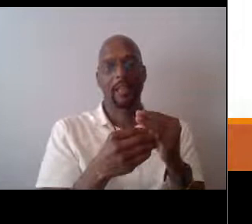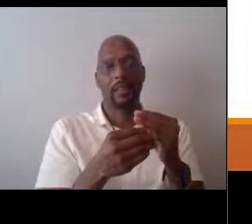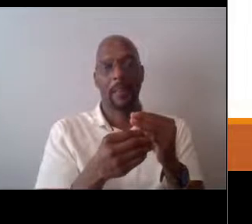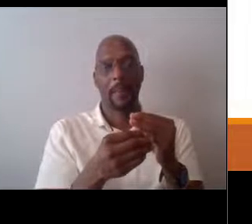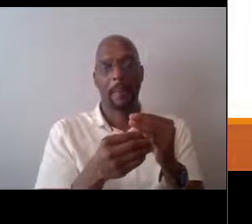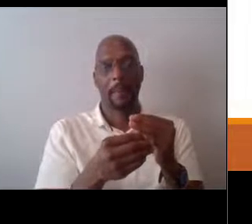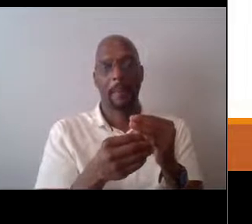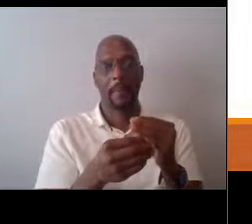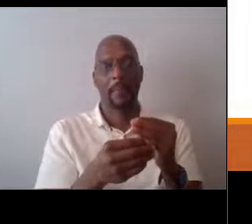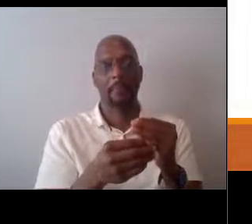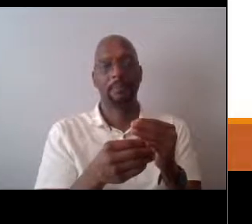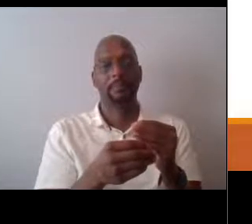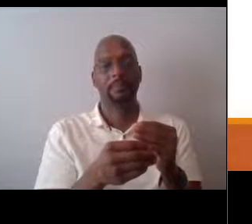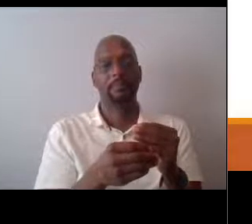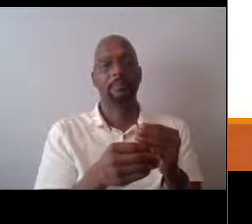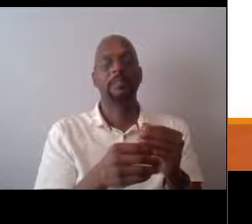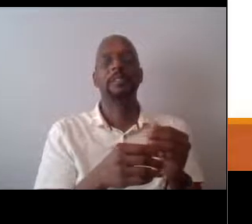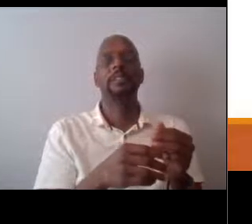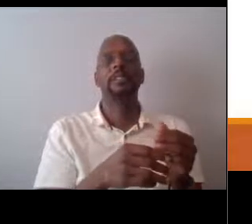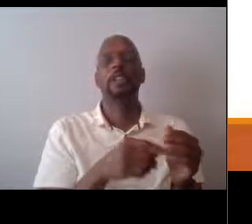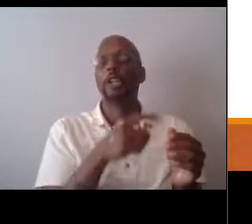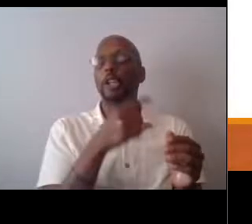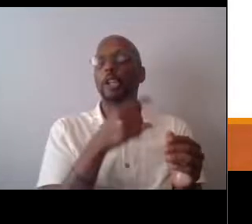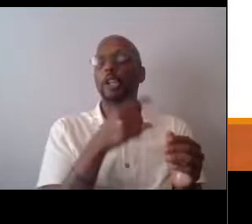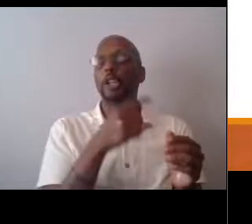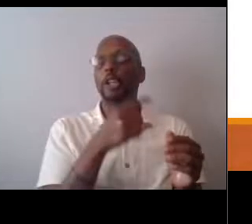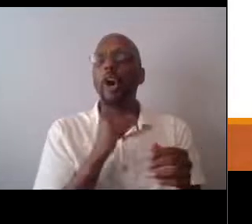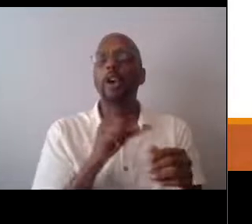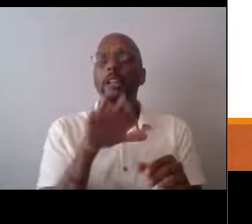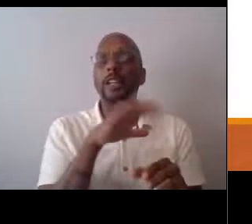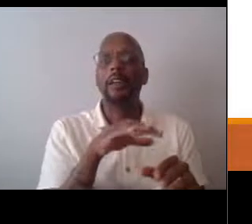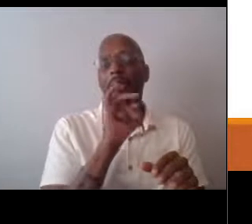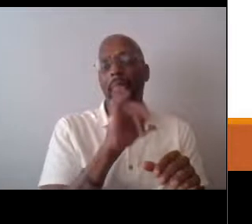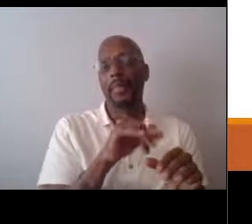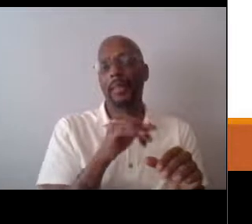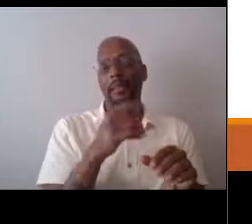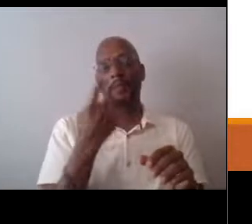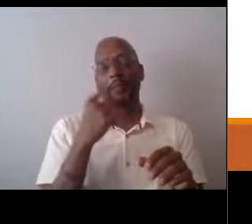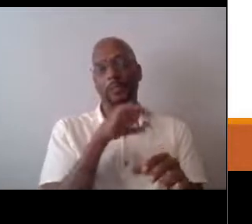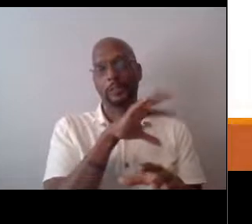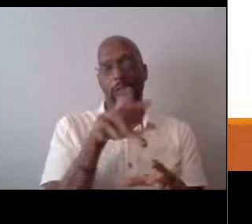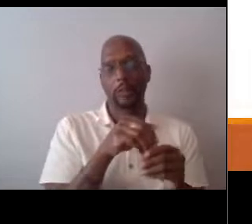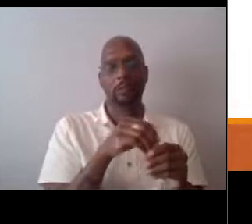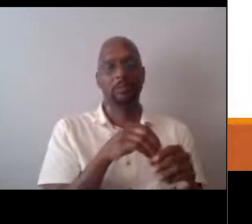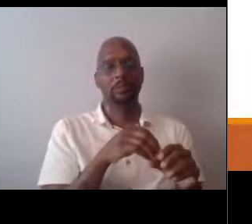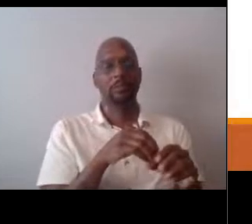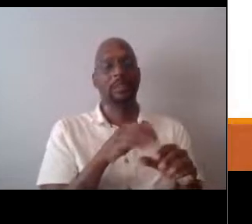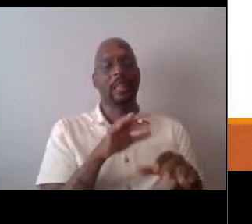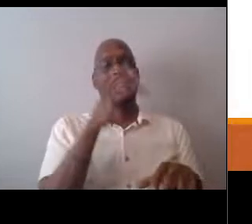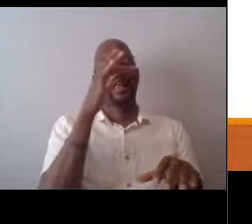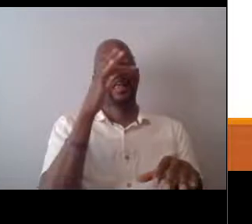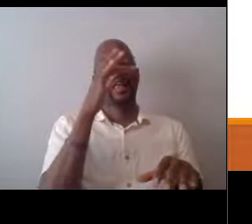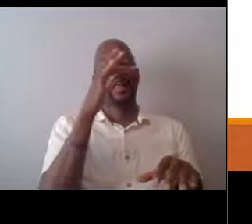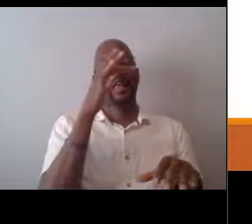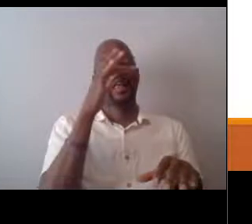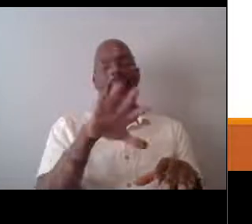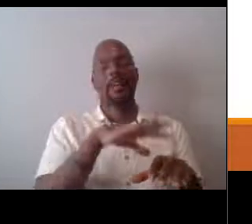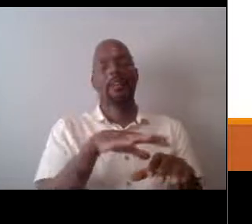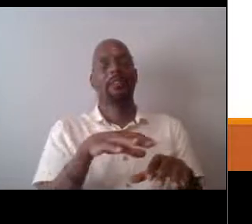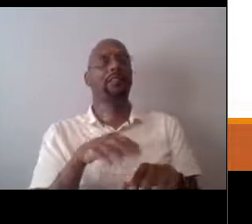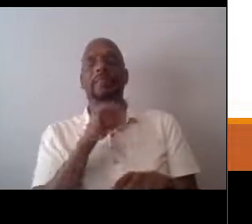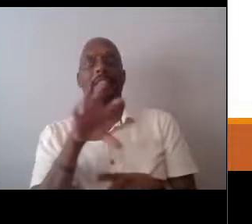both. The dark orange areas are the census blocks that are screened in for inclusion. The tan areas are the ones that are not